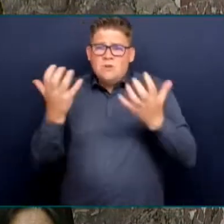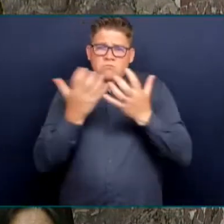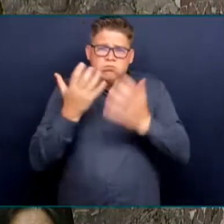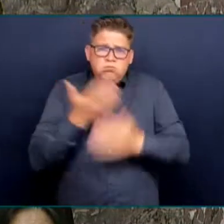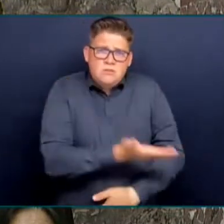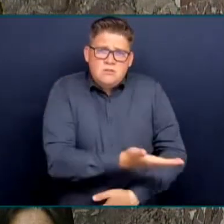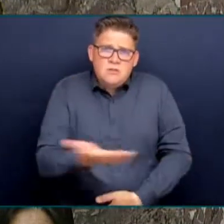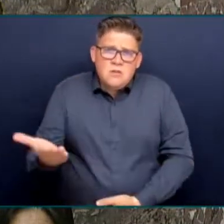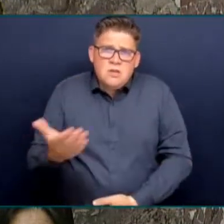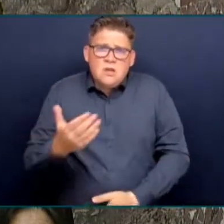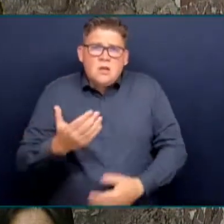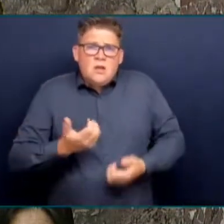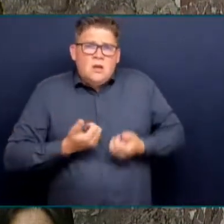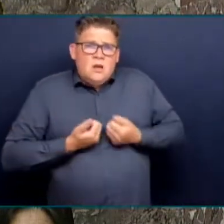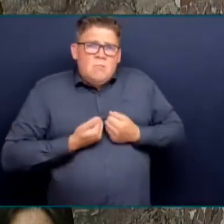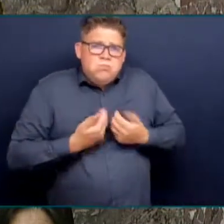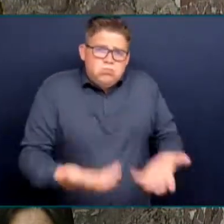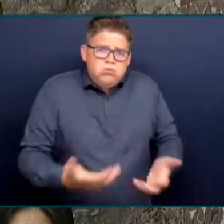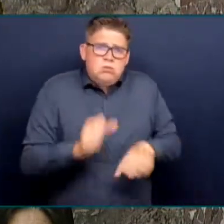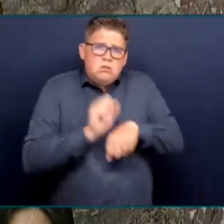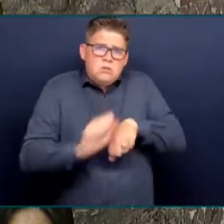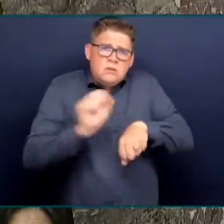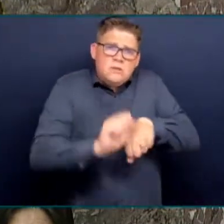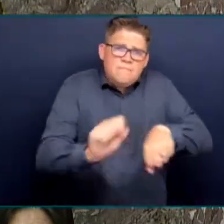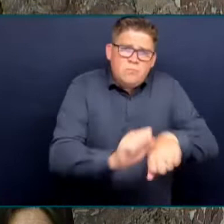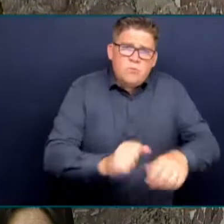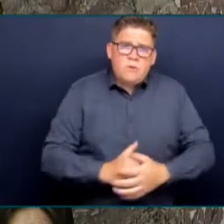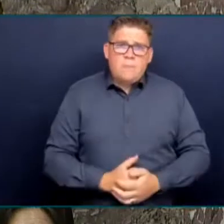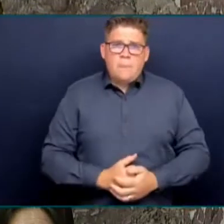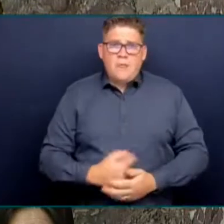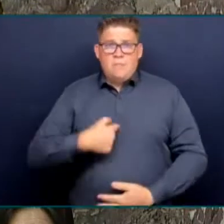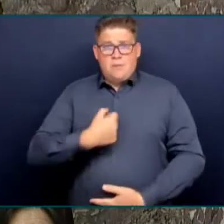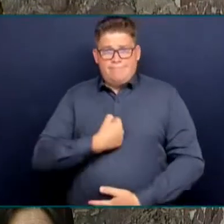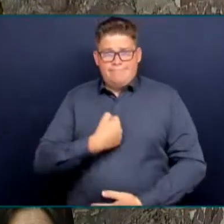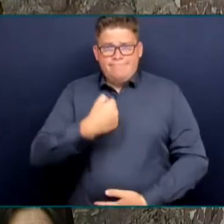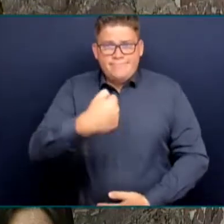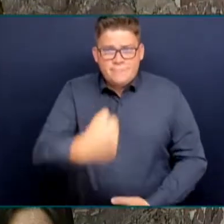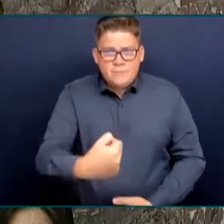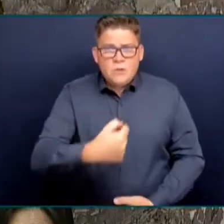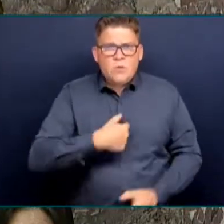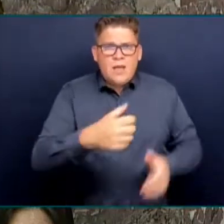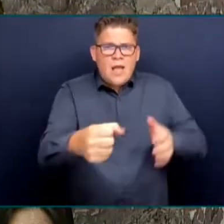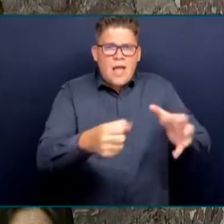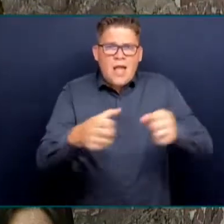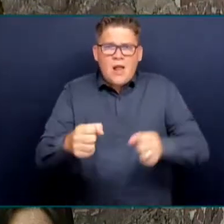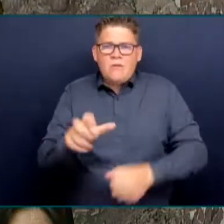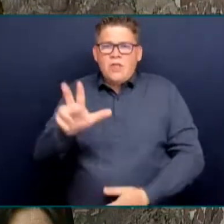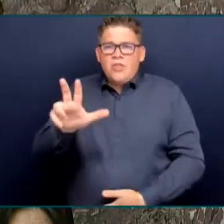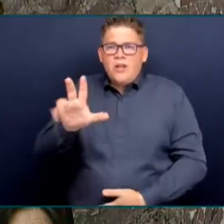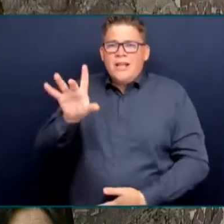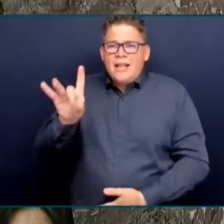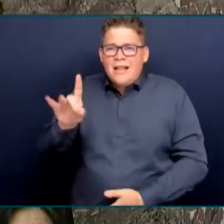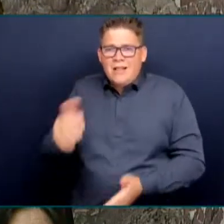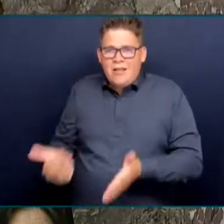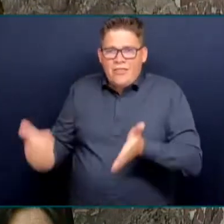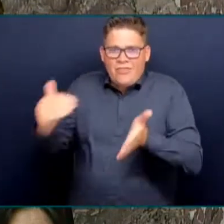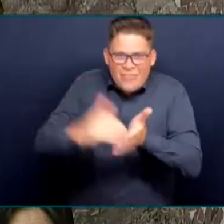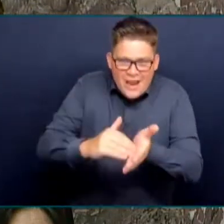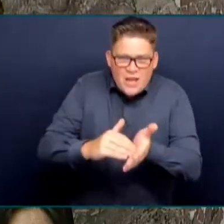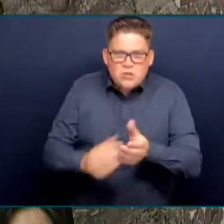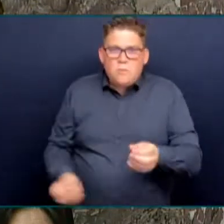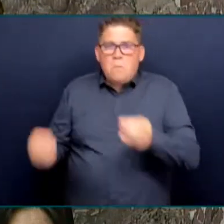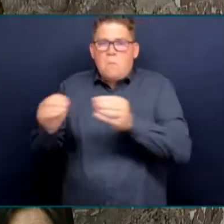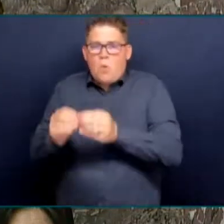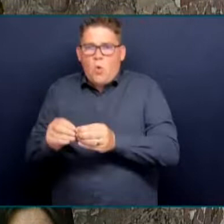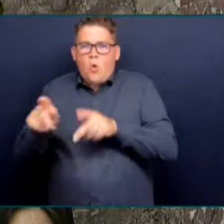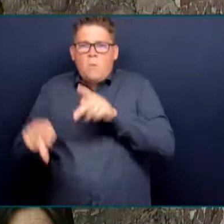38,000 more of them. Doctors and nurse practitioners and health sciences professionals and healthcare workers who are